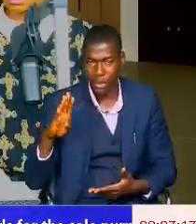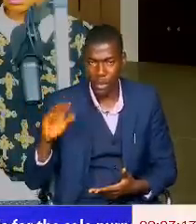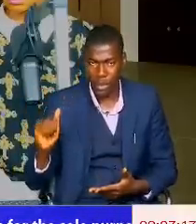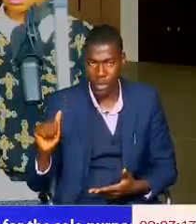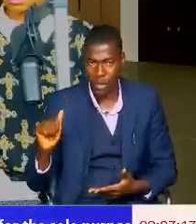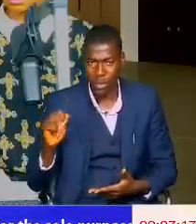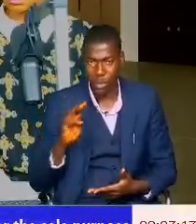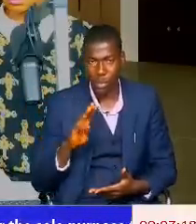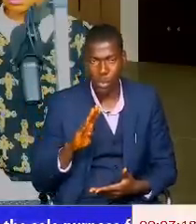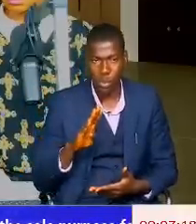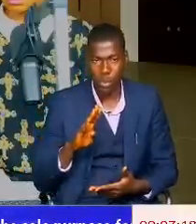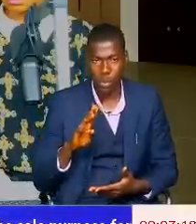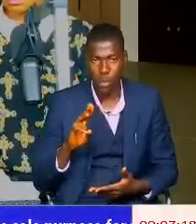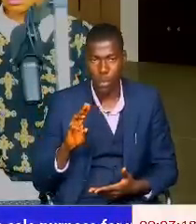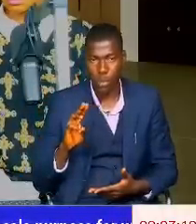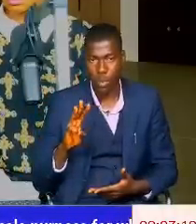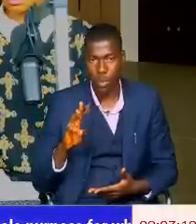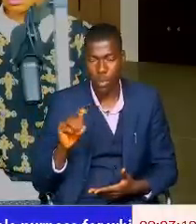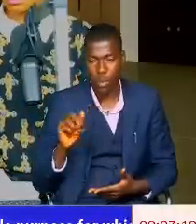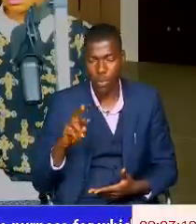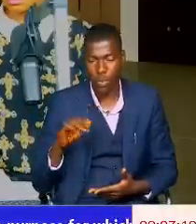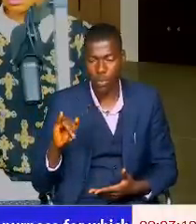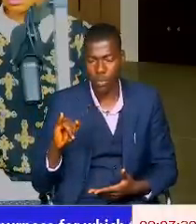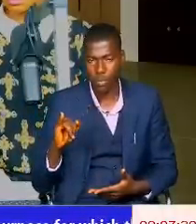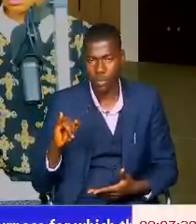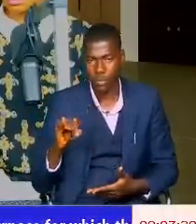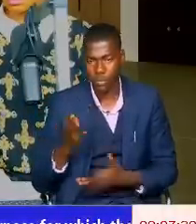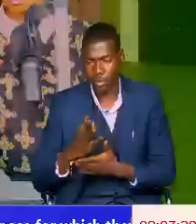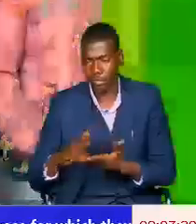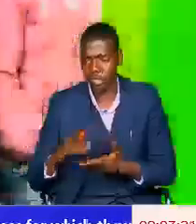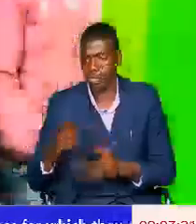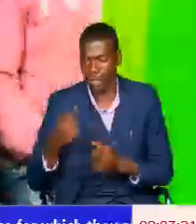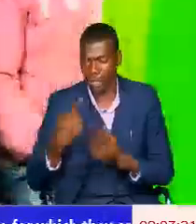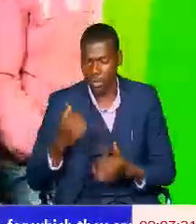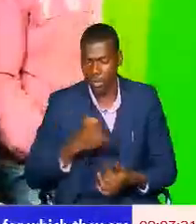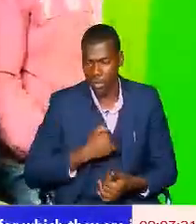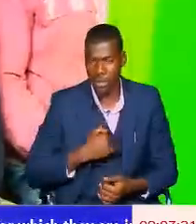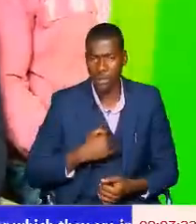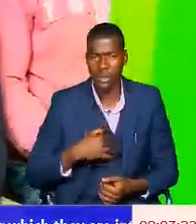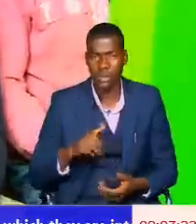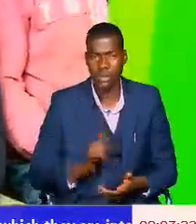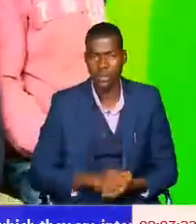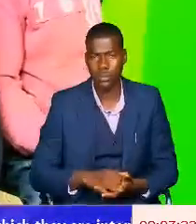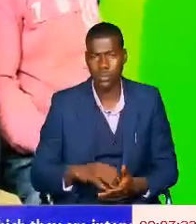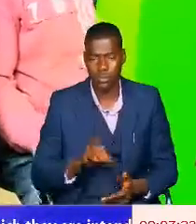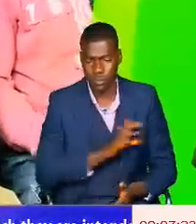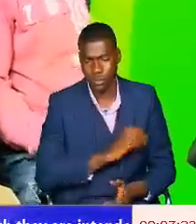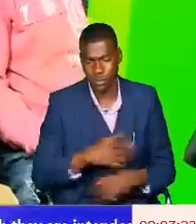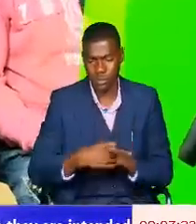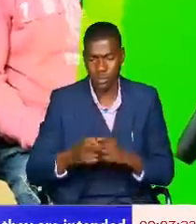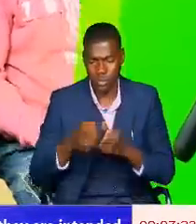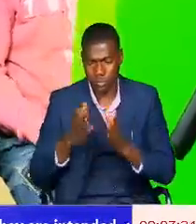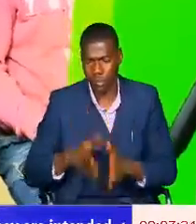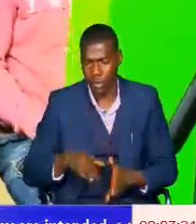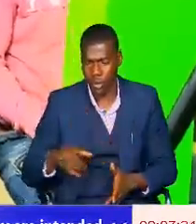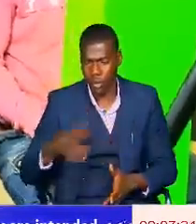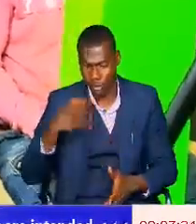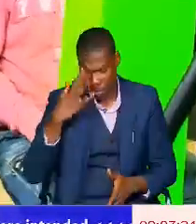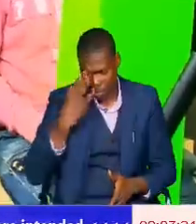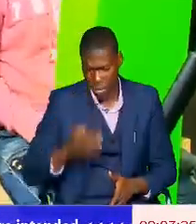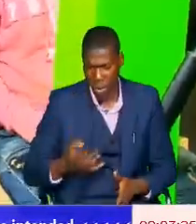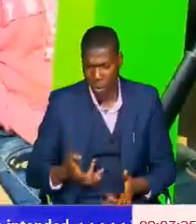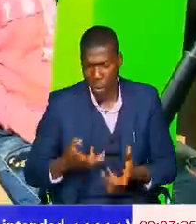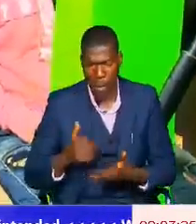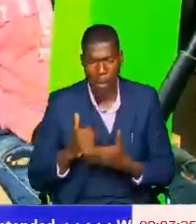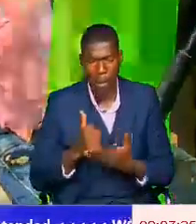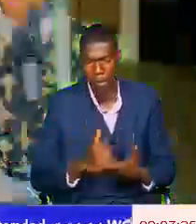Bar Association. Sir. Yes, sir. You been tell me, say, that police officer where you volunteer to take over in